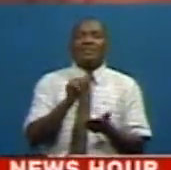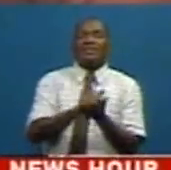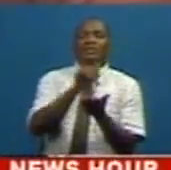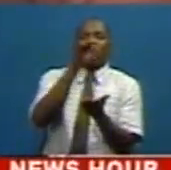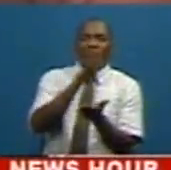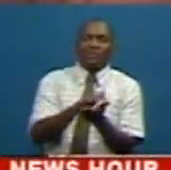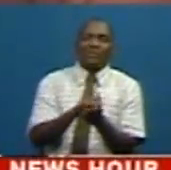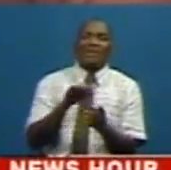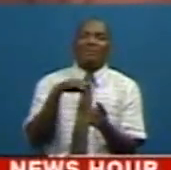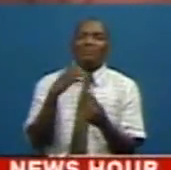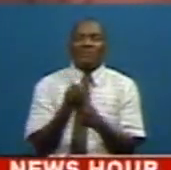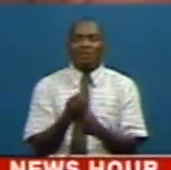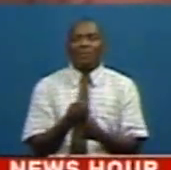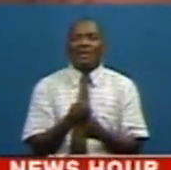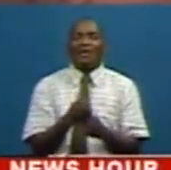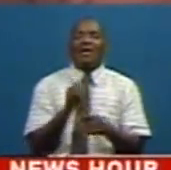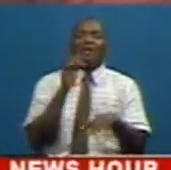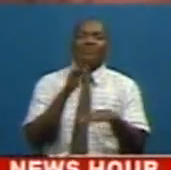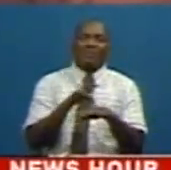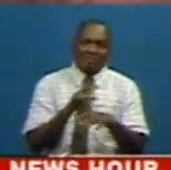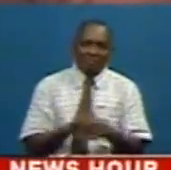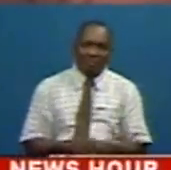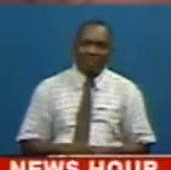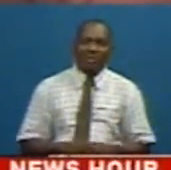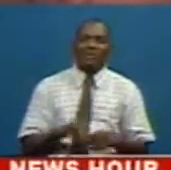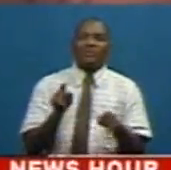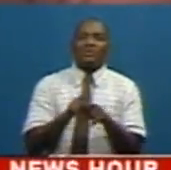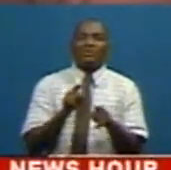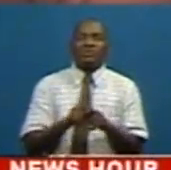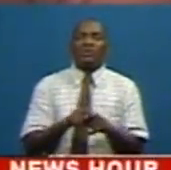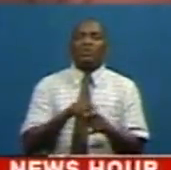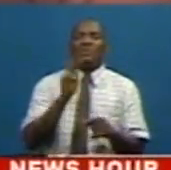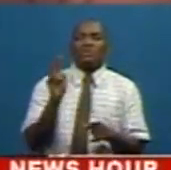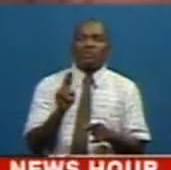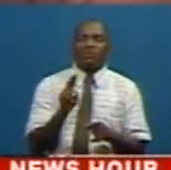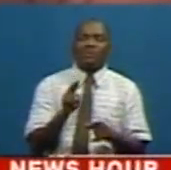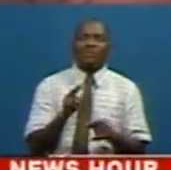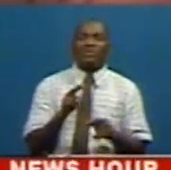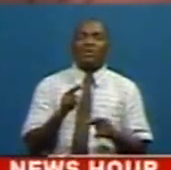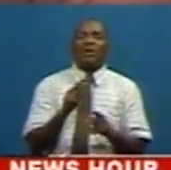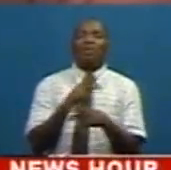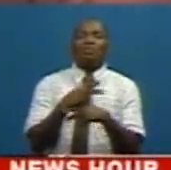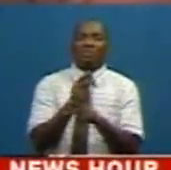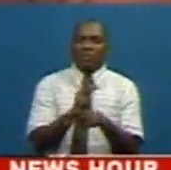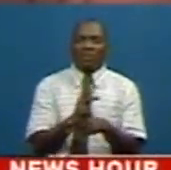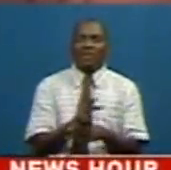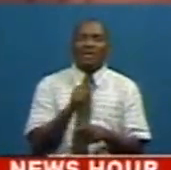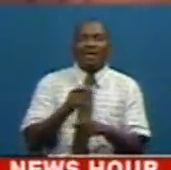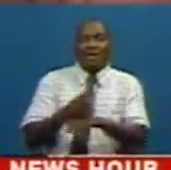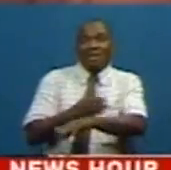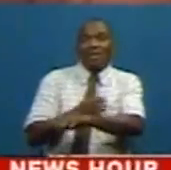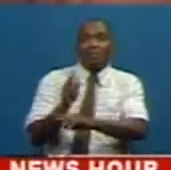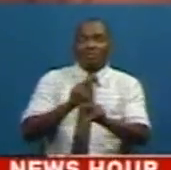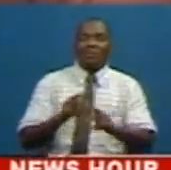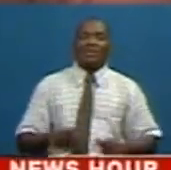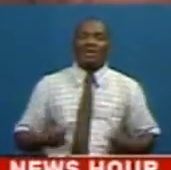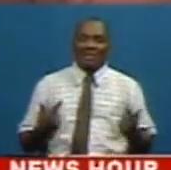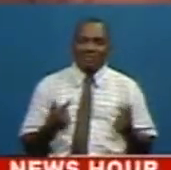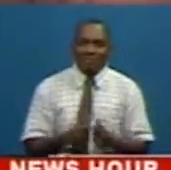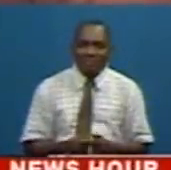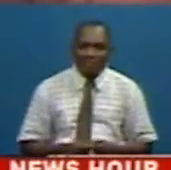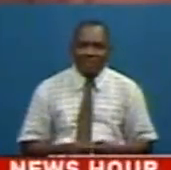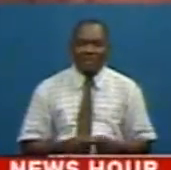the environmental impact of operations and of consumption of products, and enhancing people's